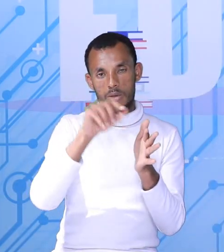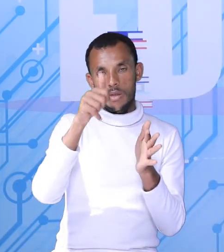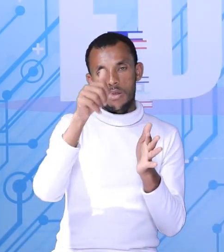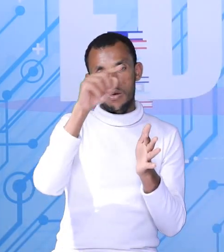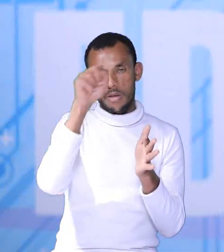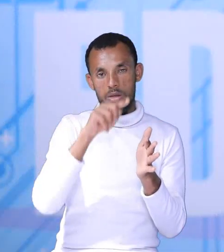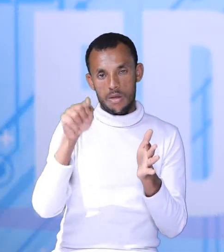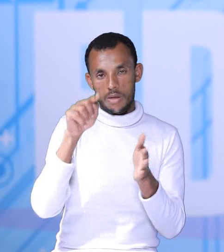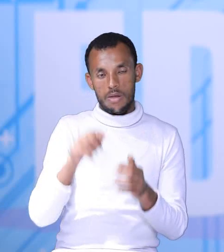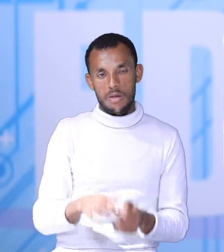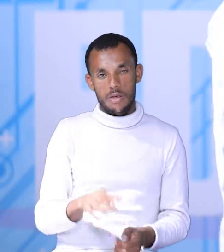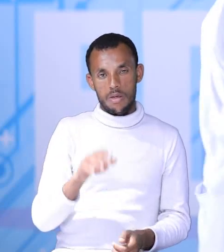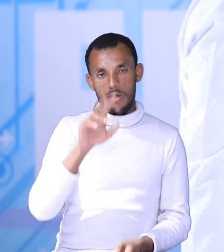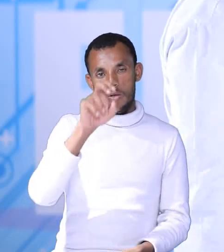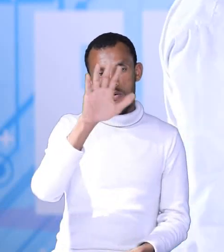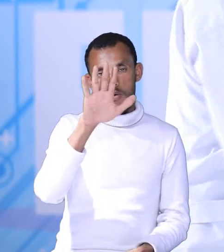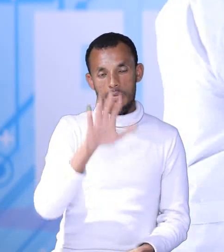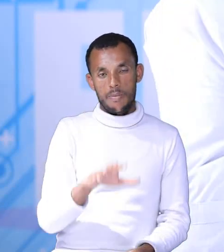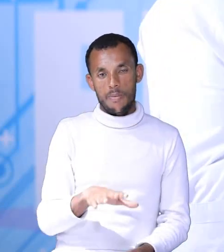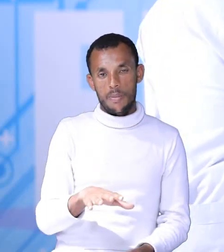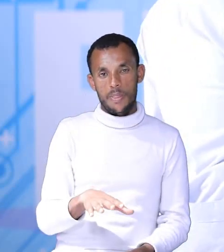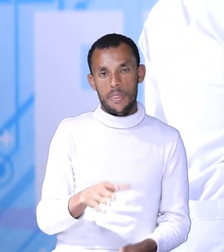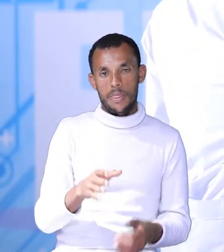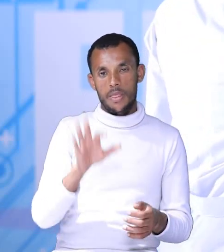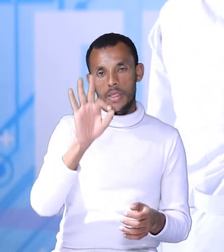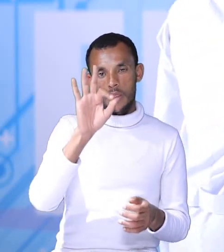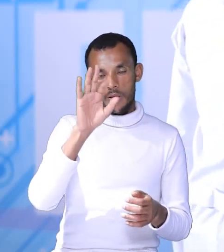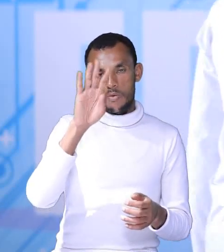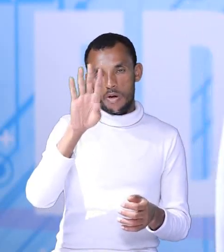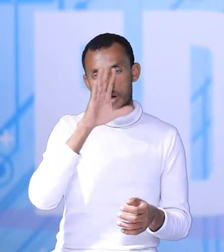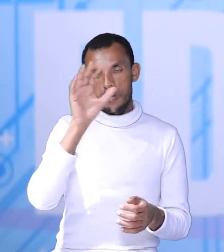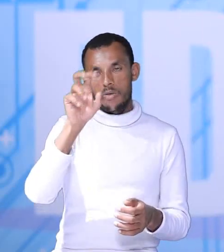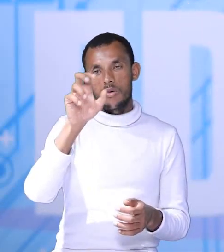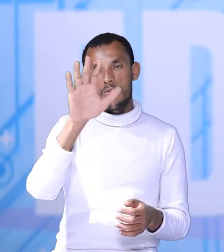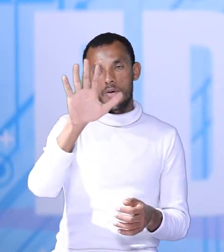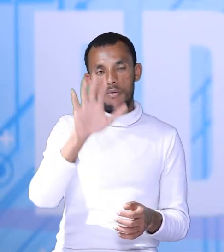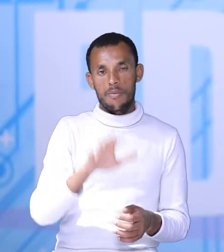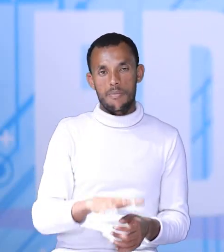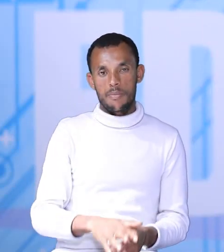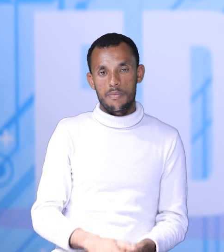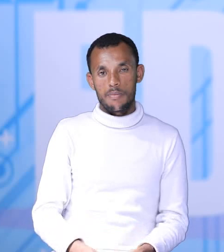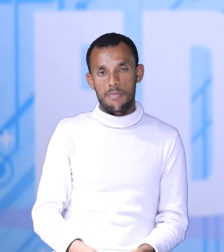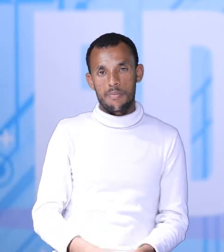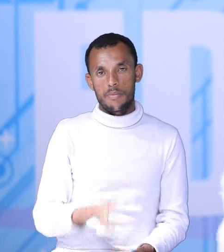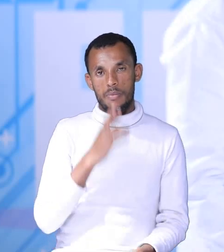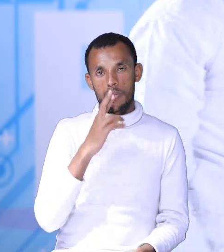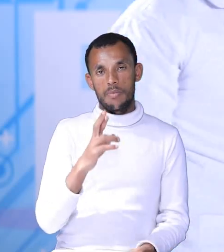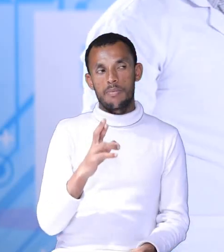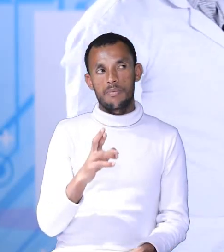10z. 25. So 9, 4, and 25 are